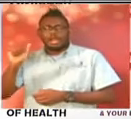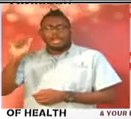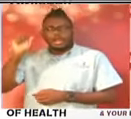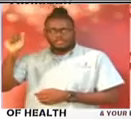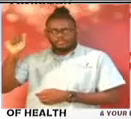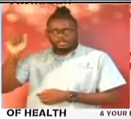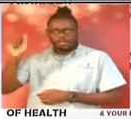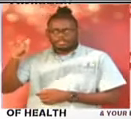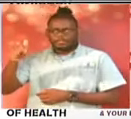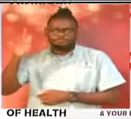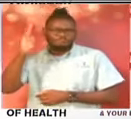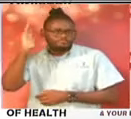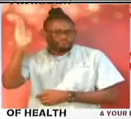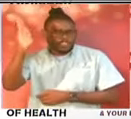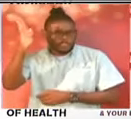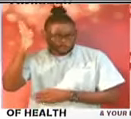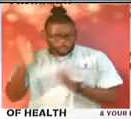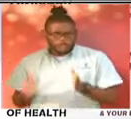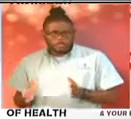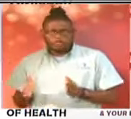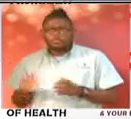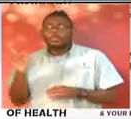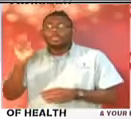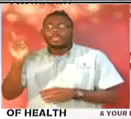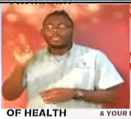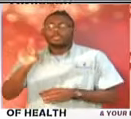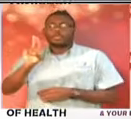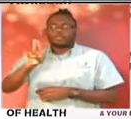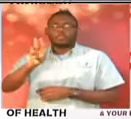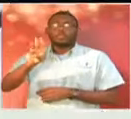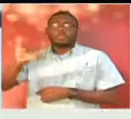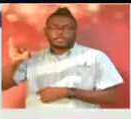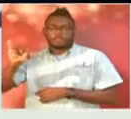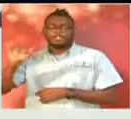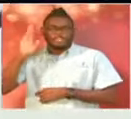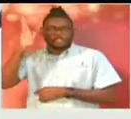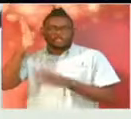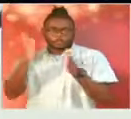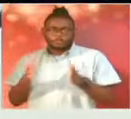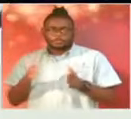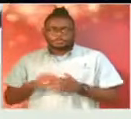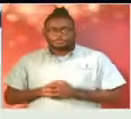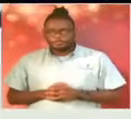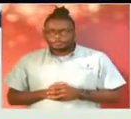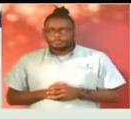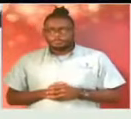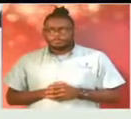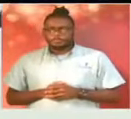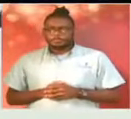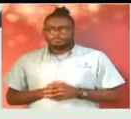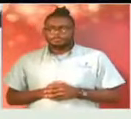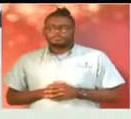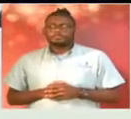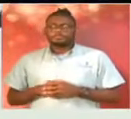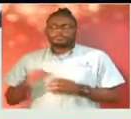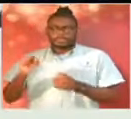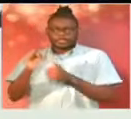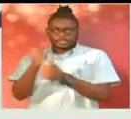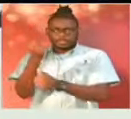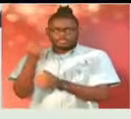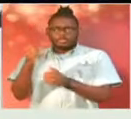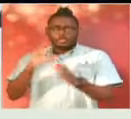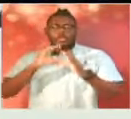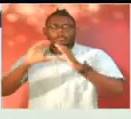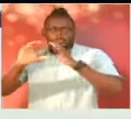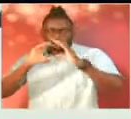Sciences, Faculty of Medicine, the University of the West Indies. I am Al Alexander, Senior Corporate Communications Officer